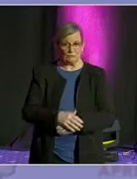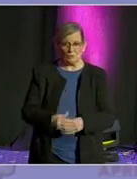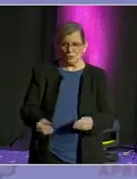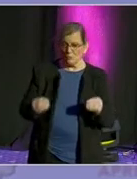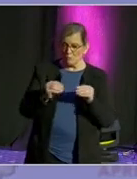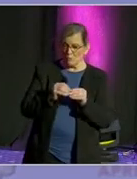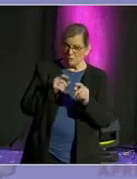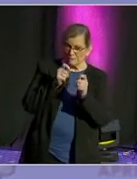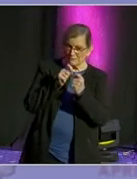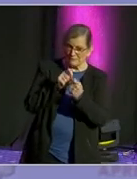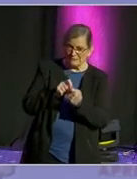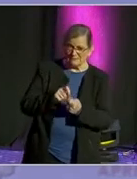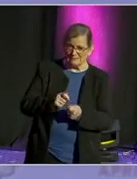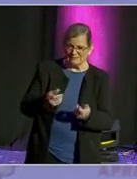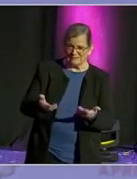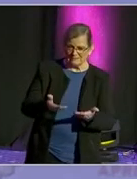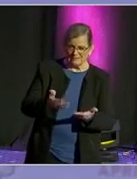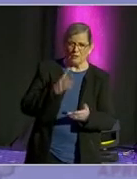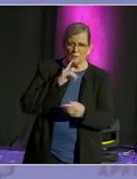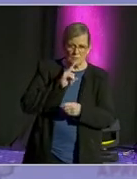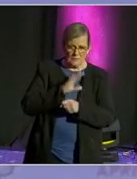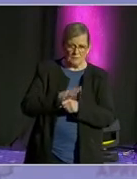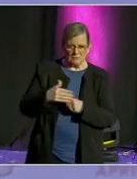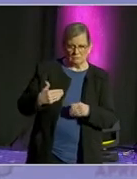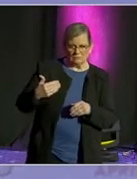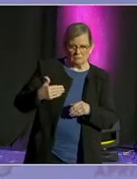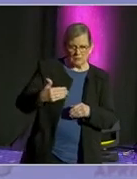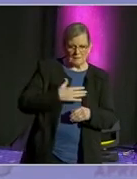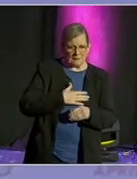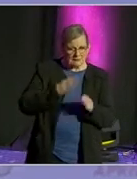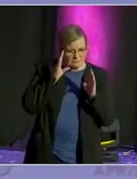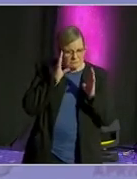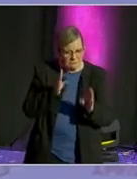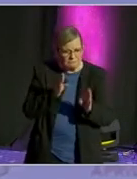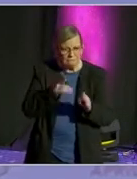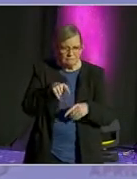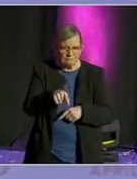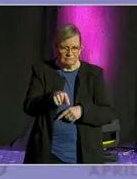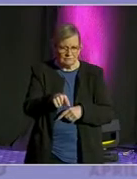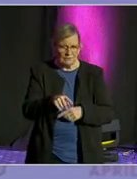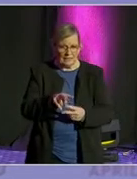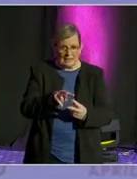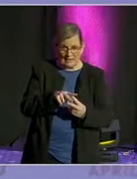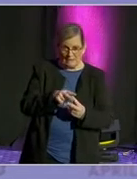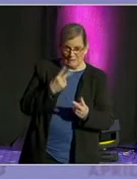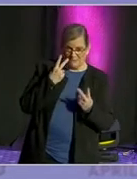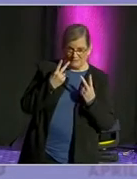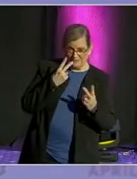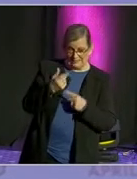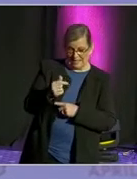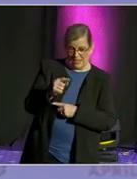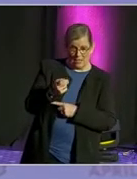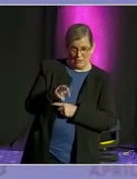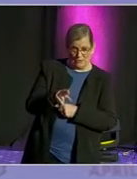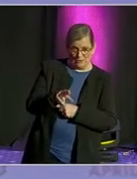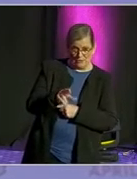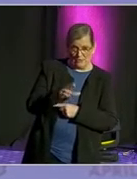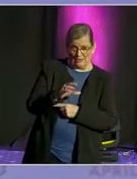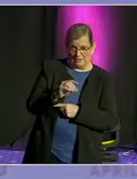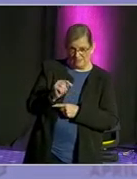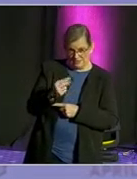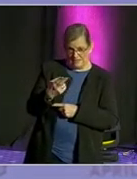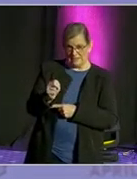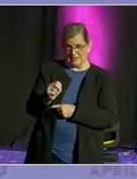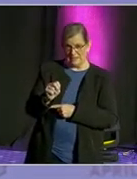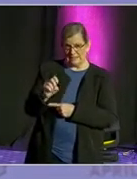will be confirmed over the coming days, so please make sure you stay tuned. Either visit gatherthedistrict.com or the festival's